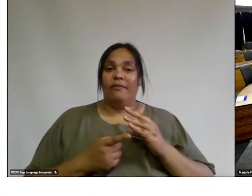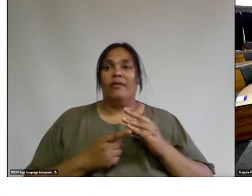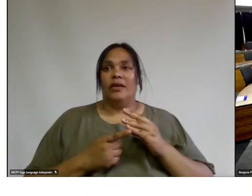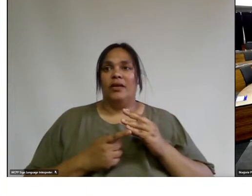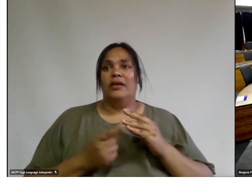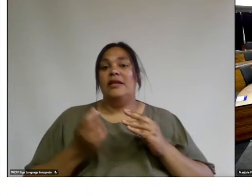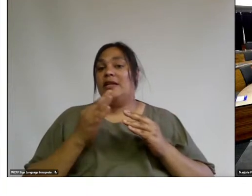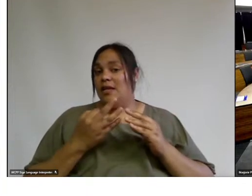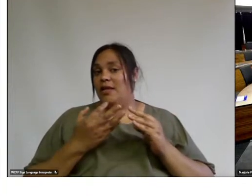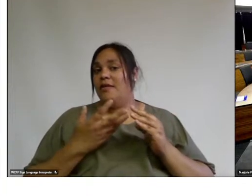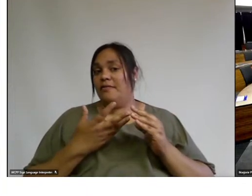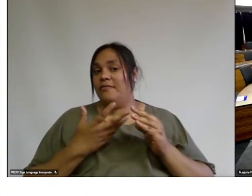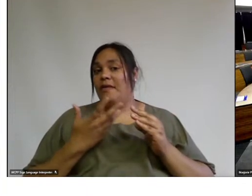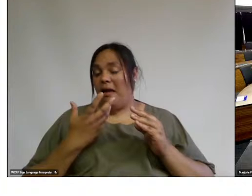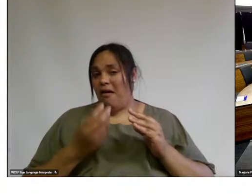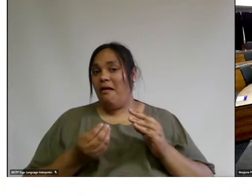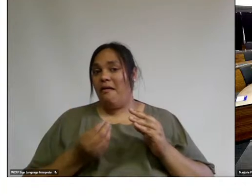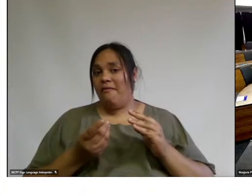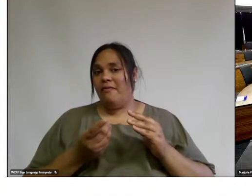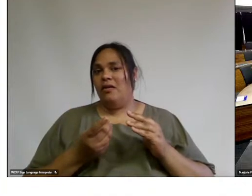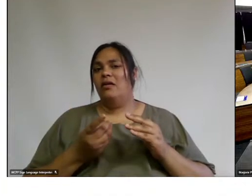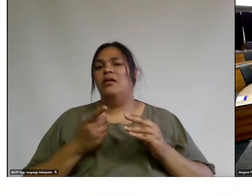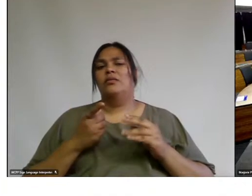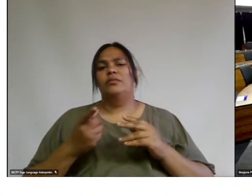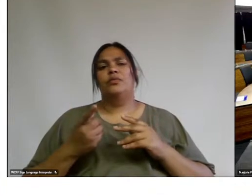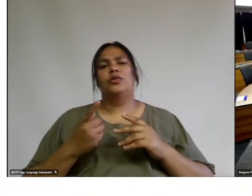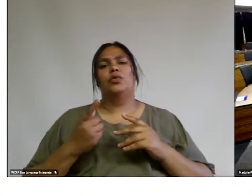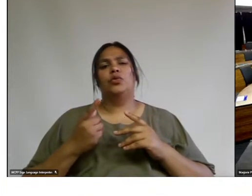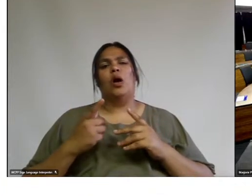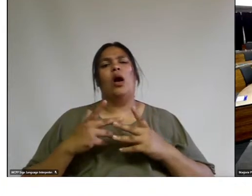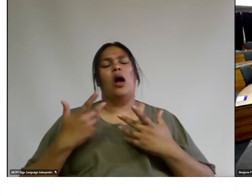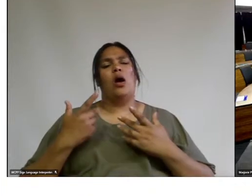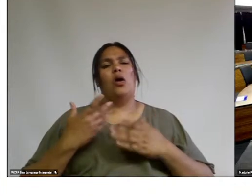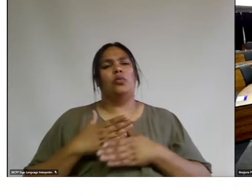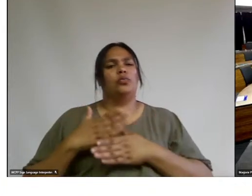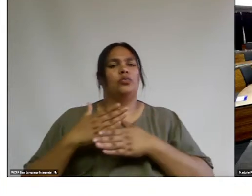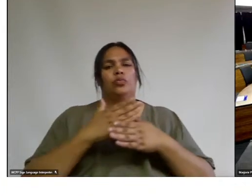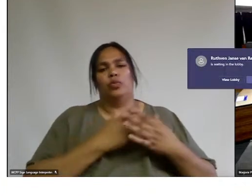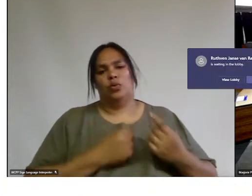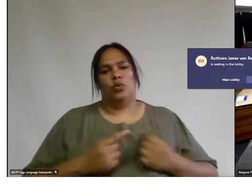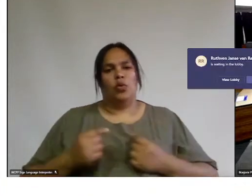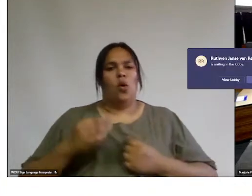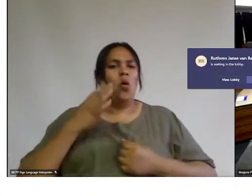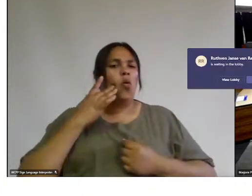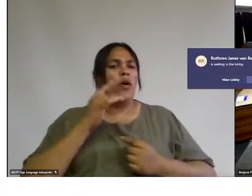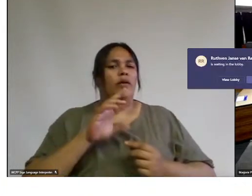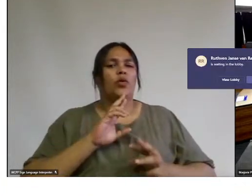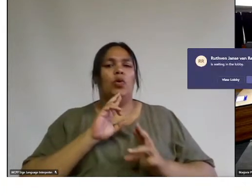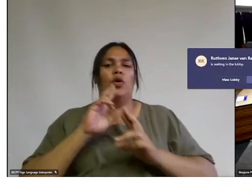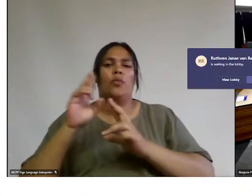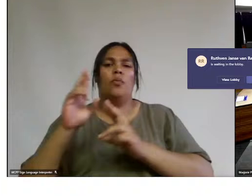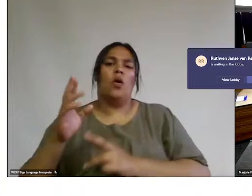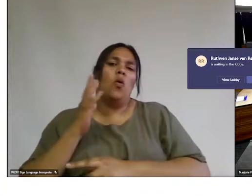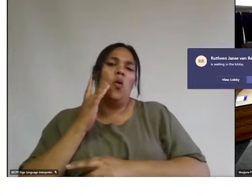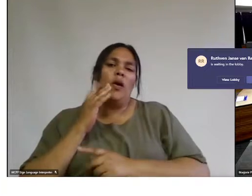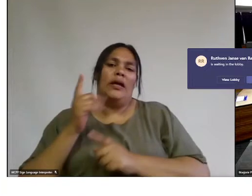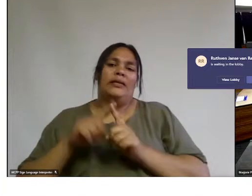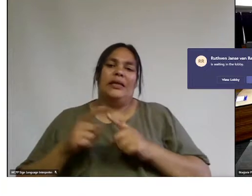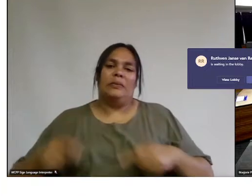if so, how is it composed? When last did it report, and the